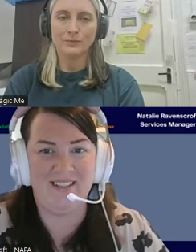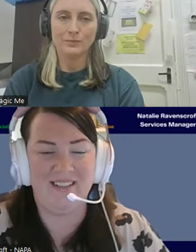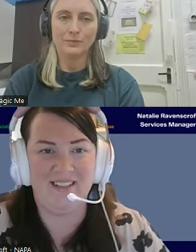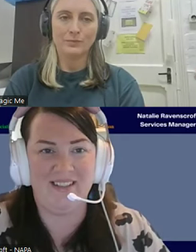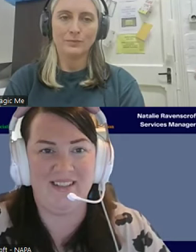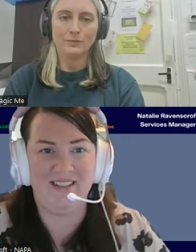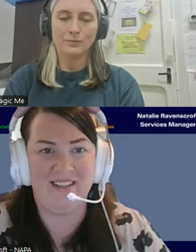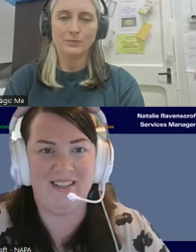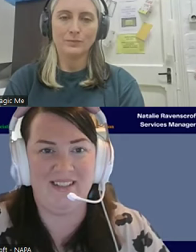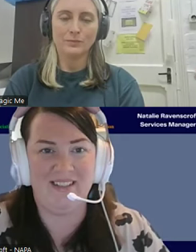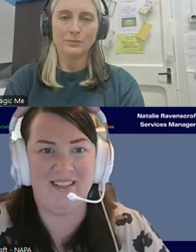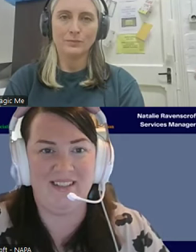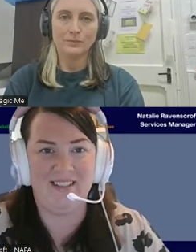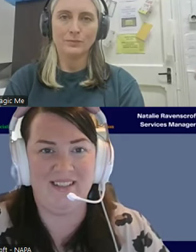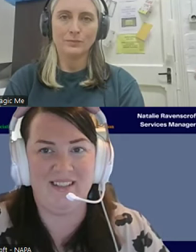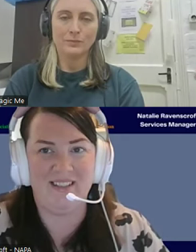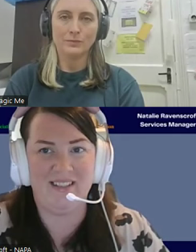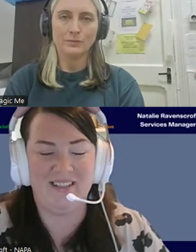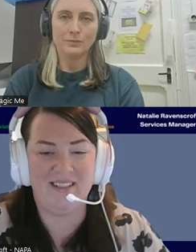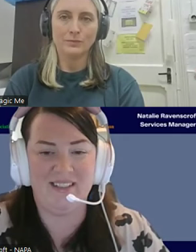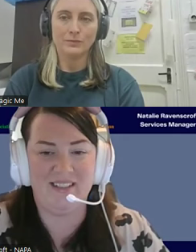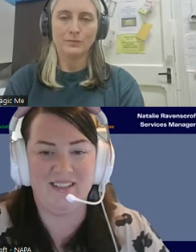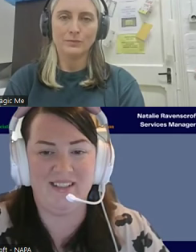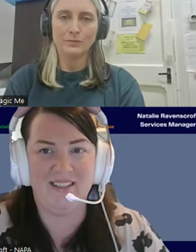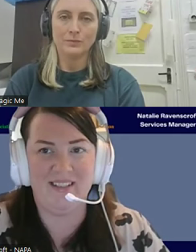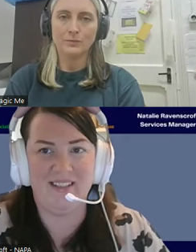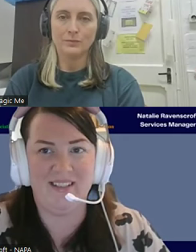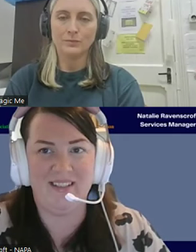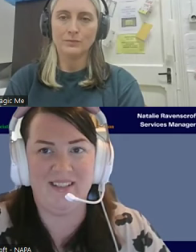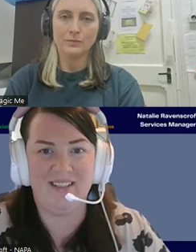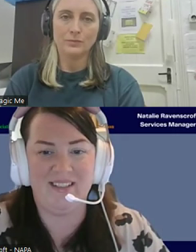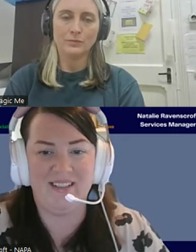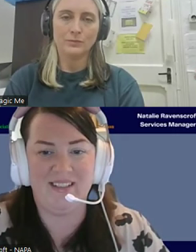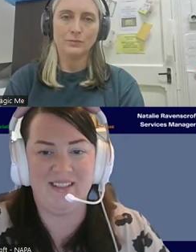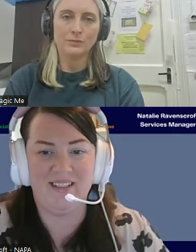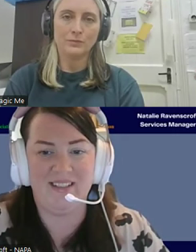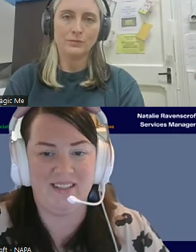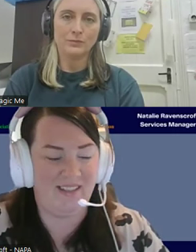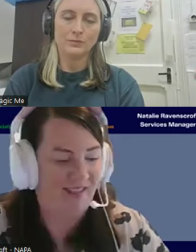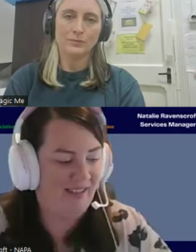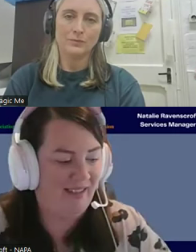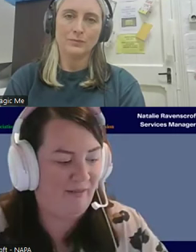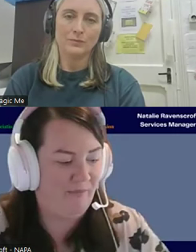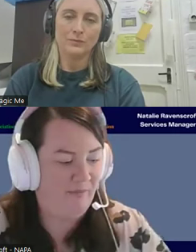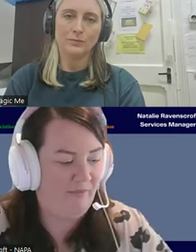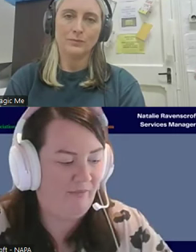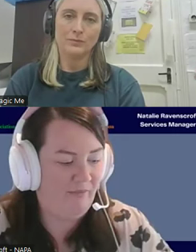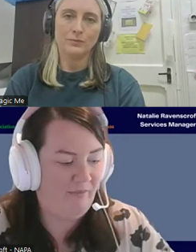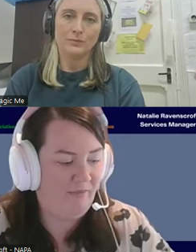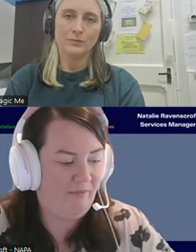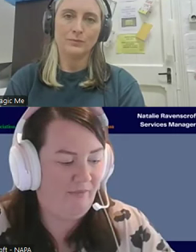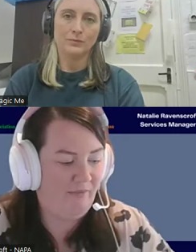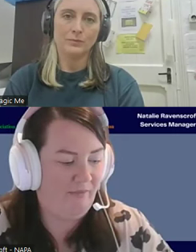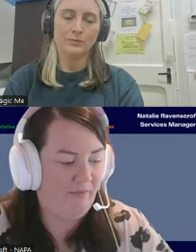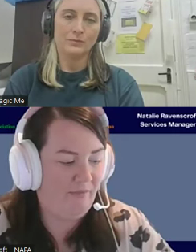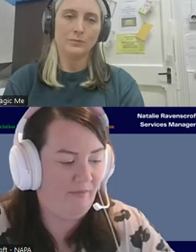and Exhibition Coordinator, and resident Carol from Belong Villages, a care